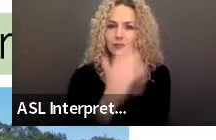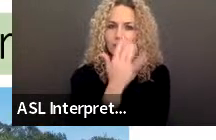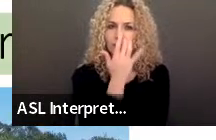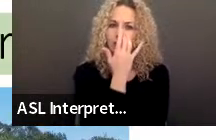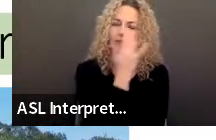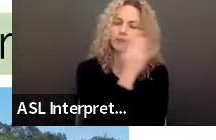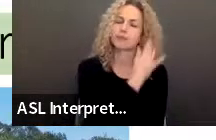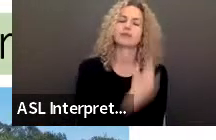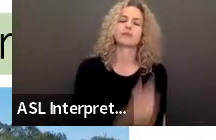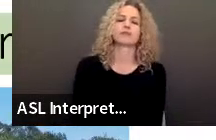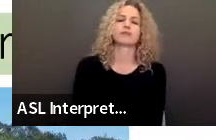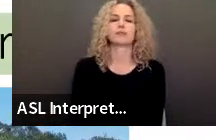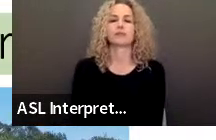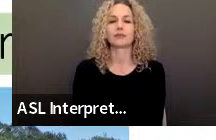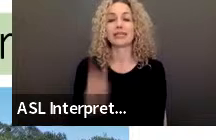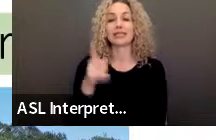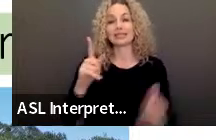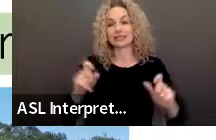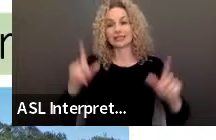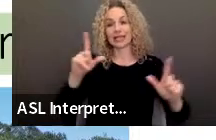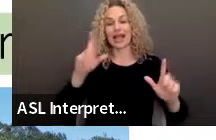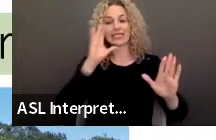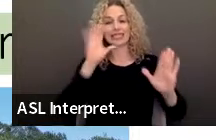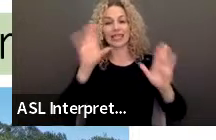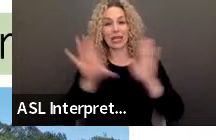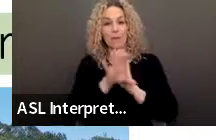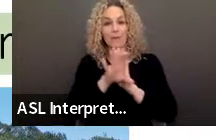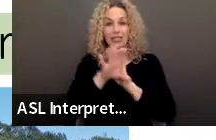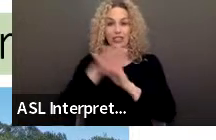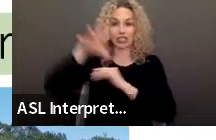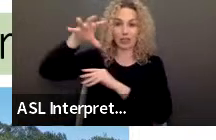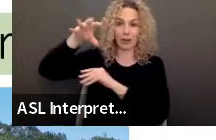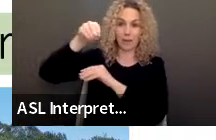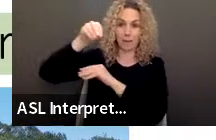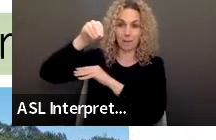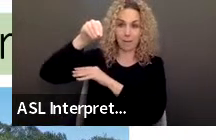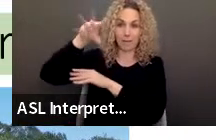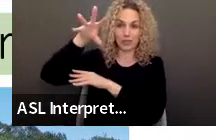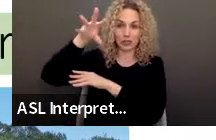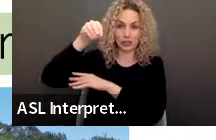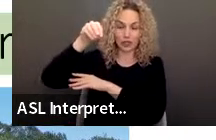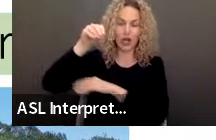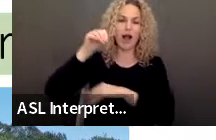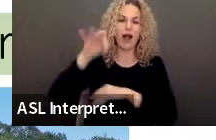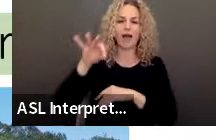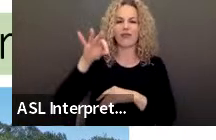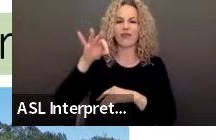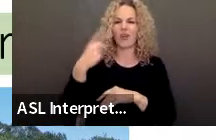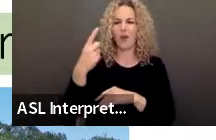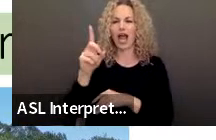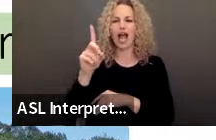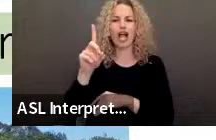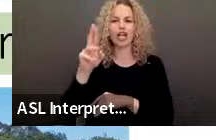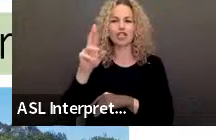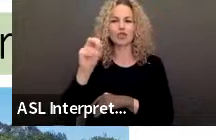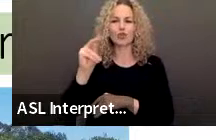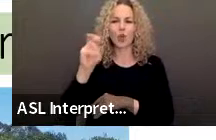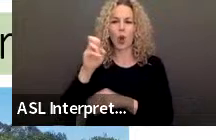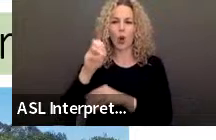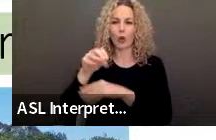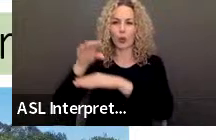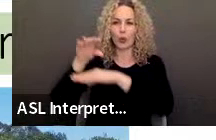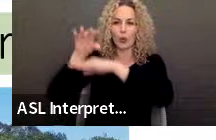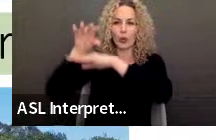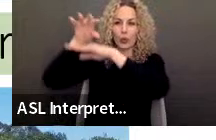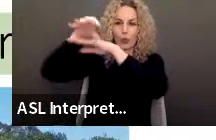Okay, this slide is an image, an overhead image taken by one of these drones with a